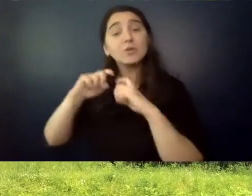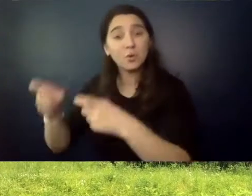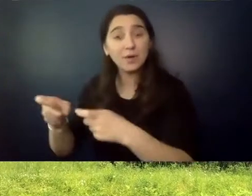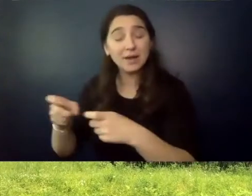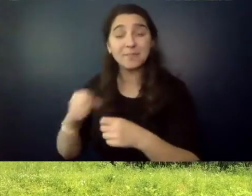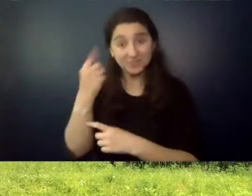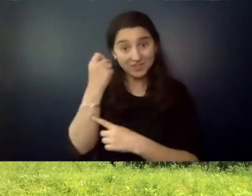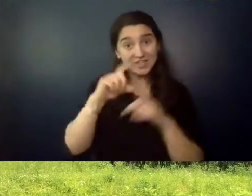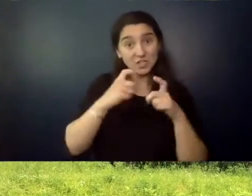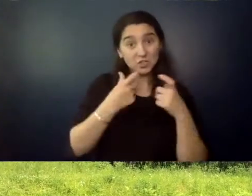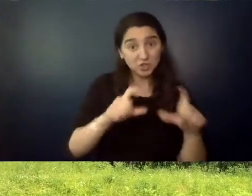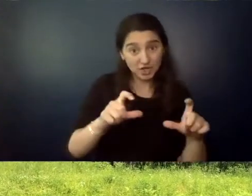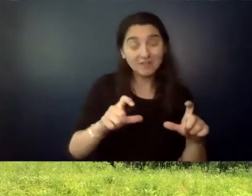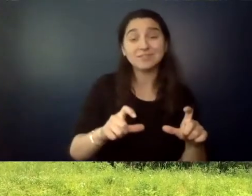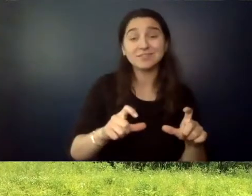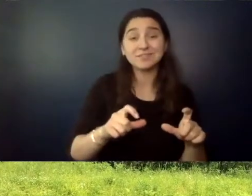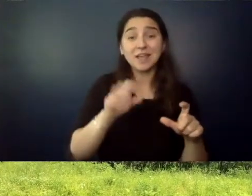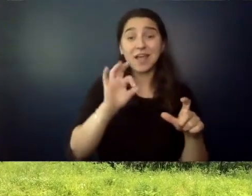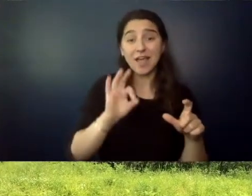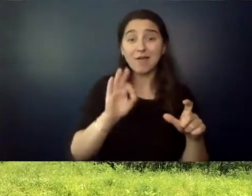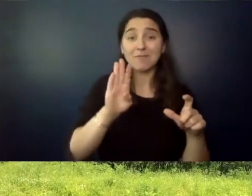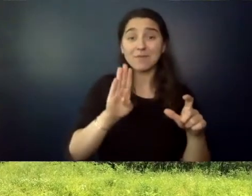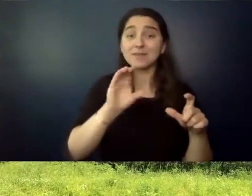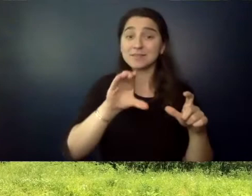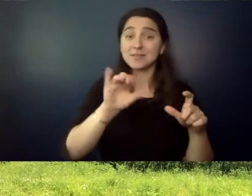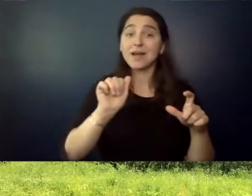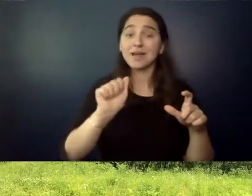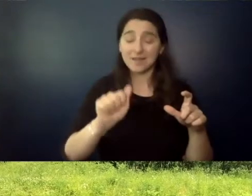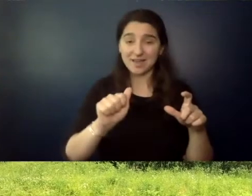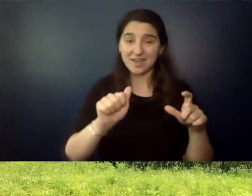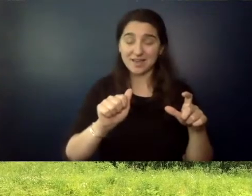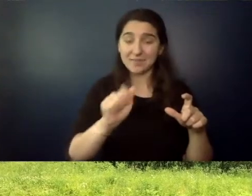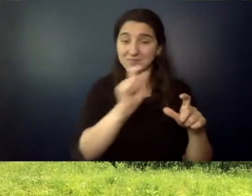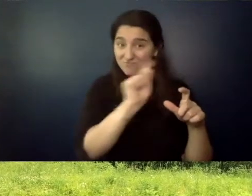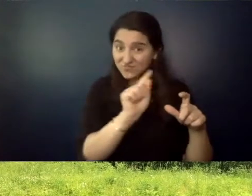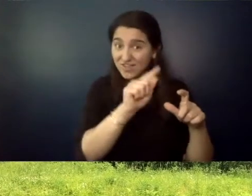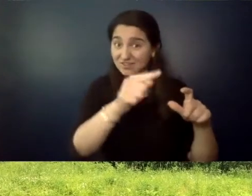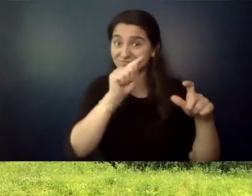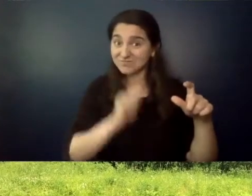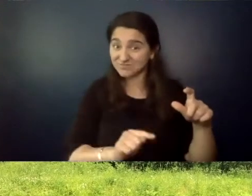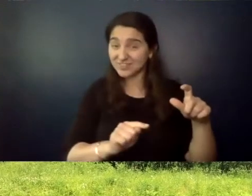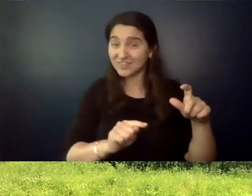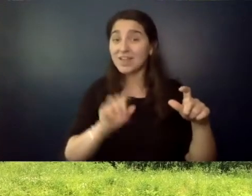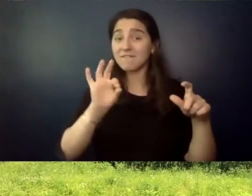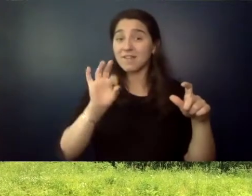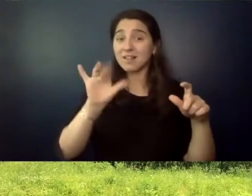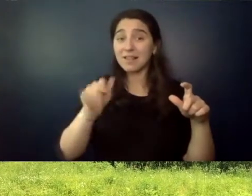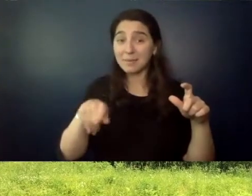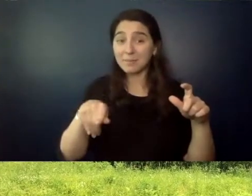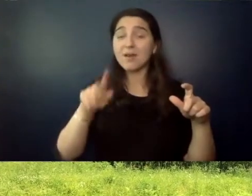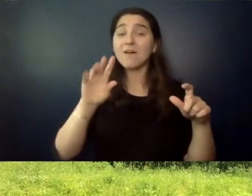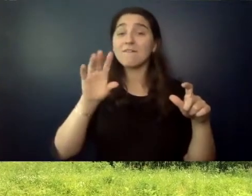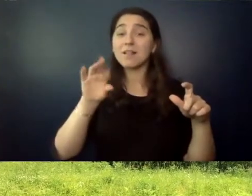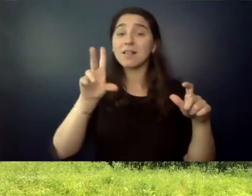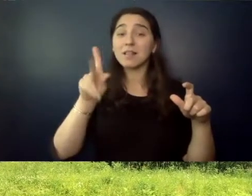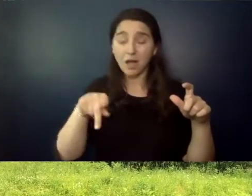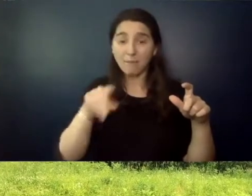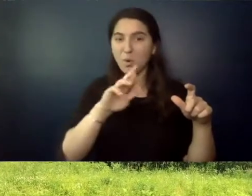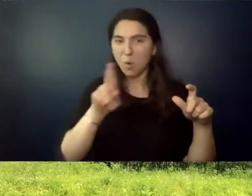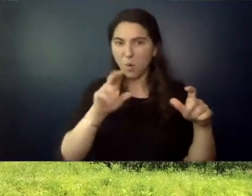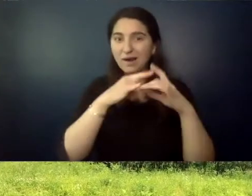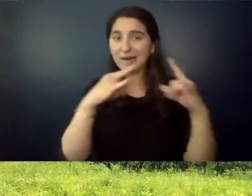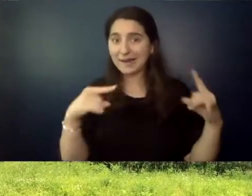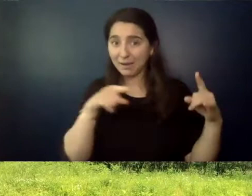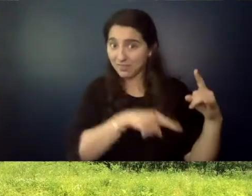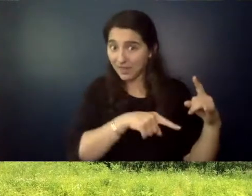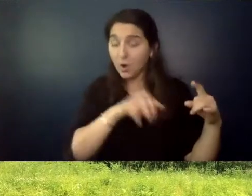to FBCIA with Flip Flop or Camp on the memo line and mailed to the church office, or